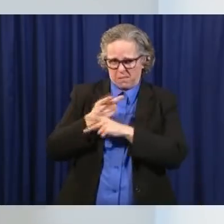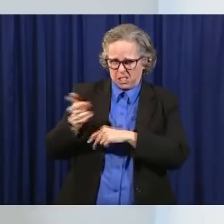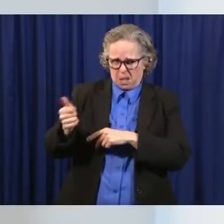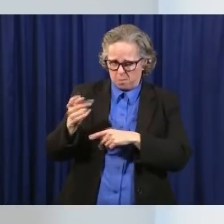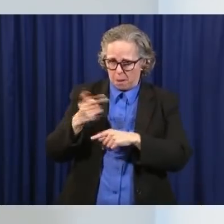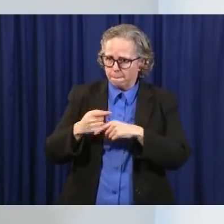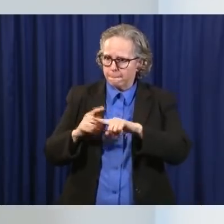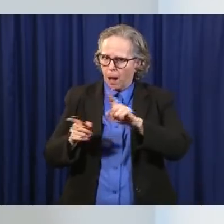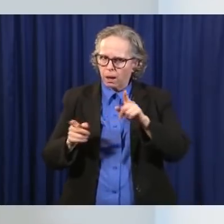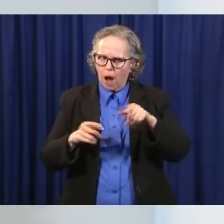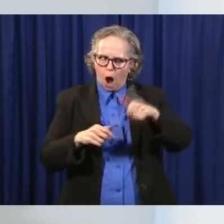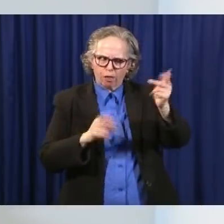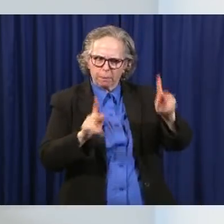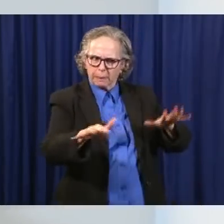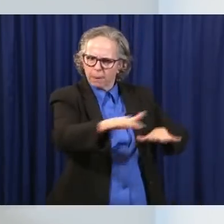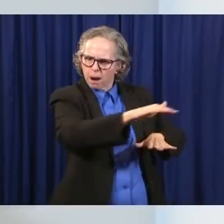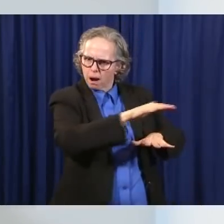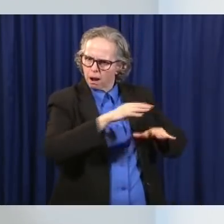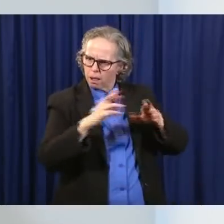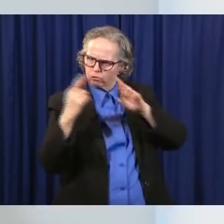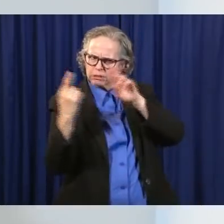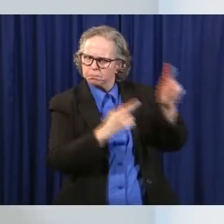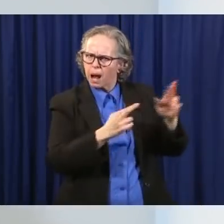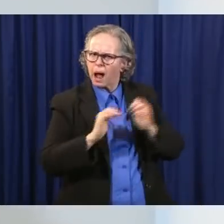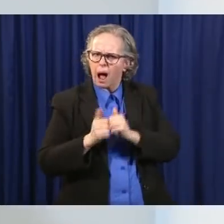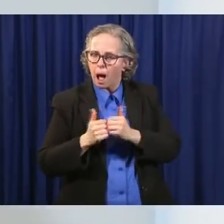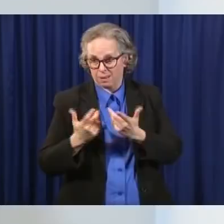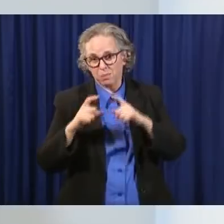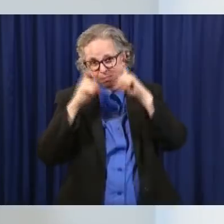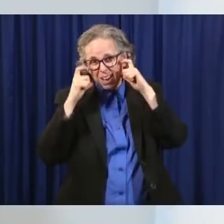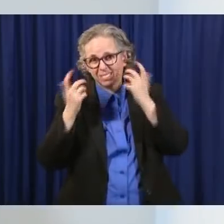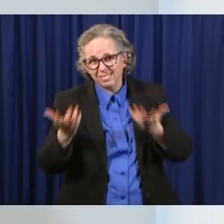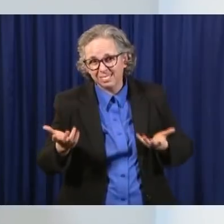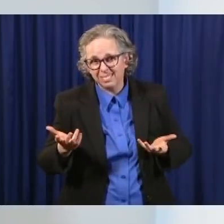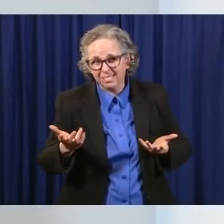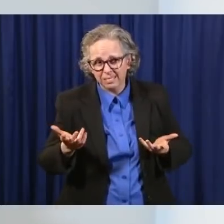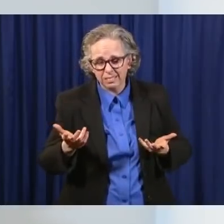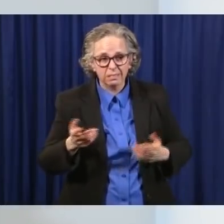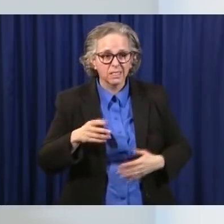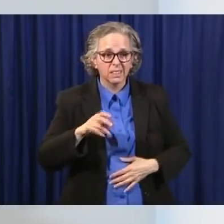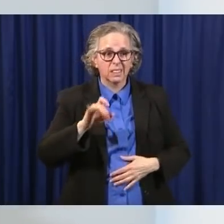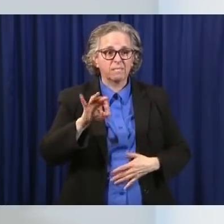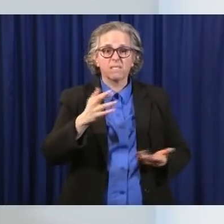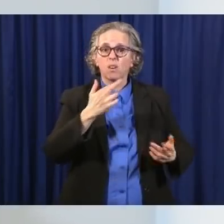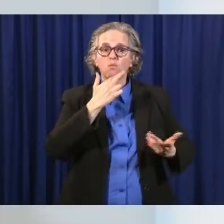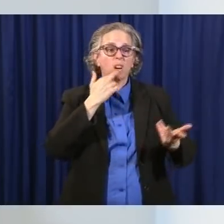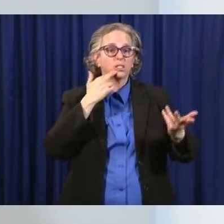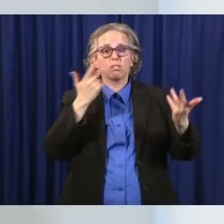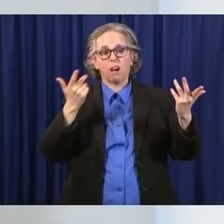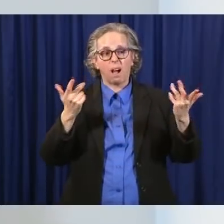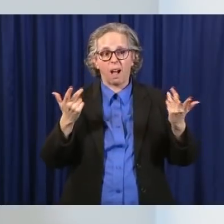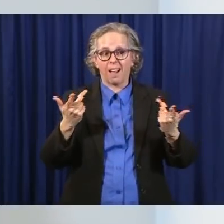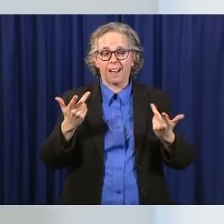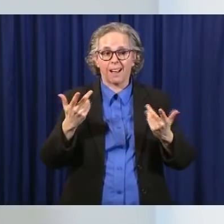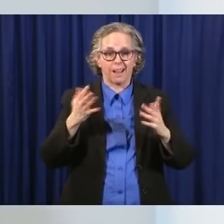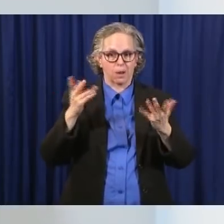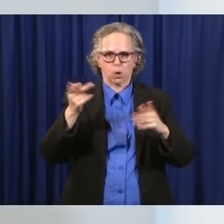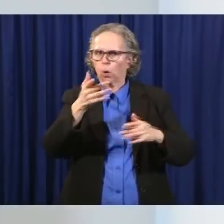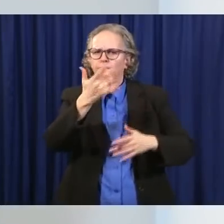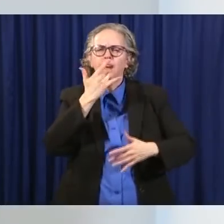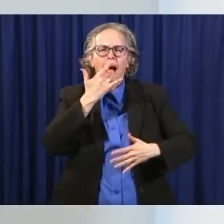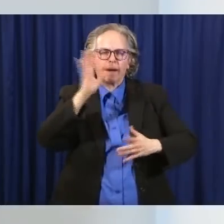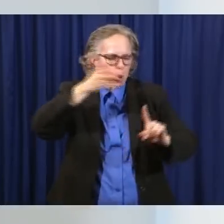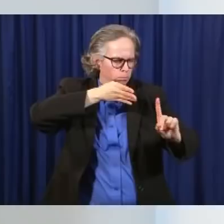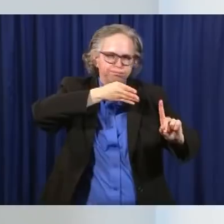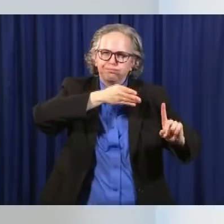a store or a restaurant or some place that you like to go to. And the reason that you're going to do this is